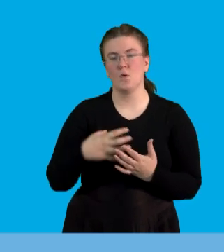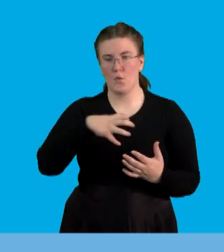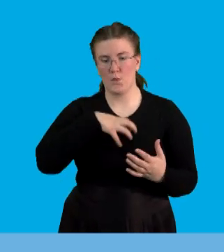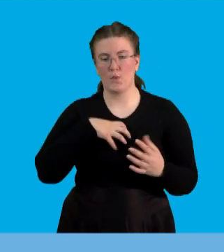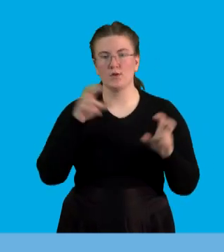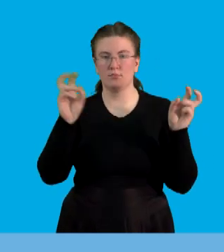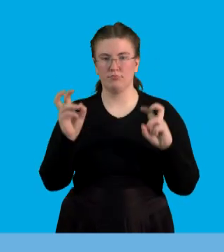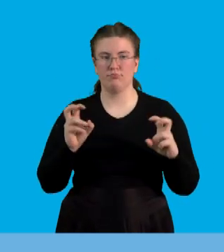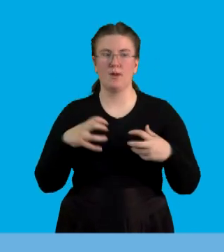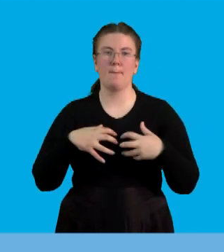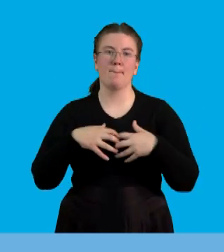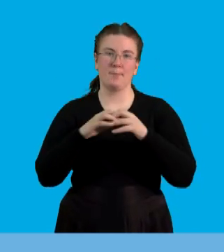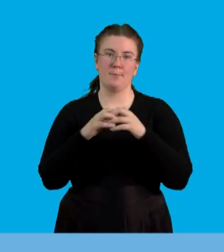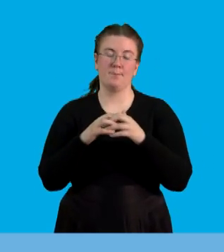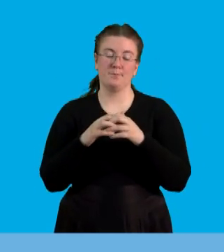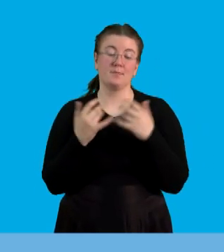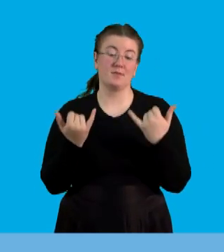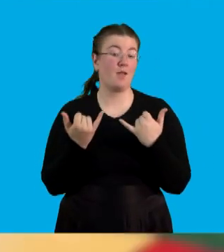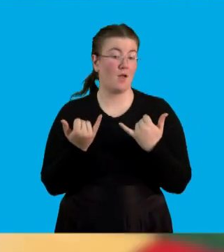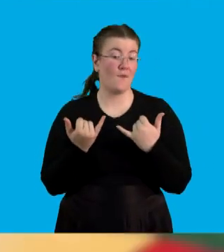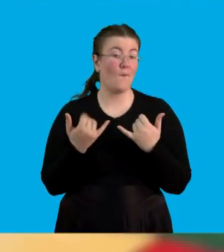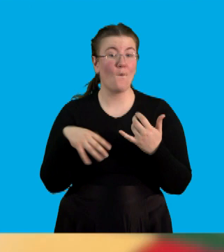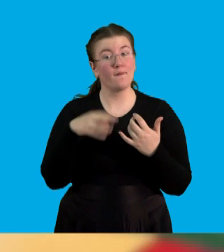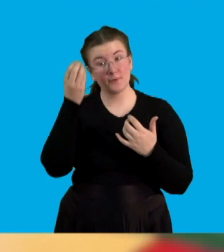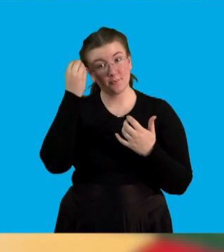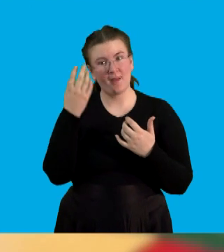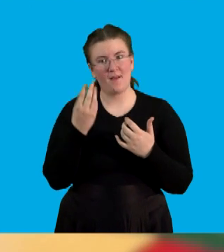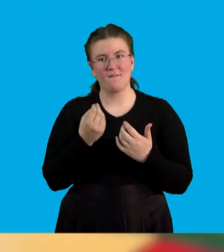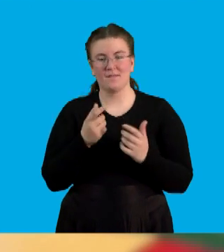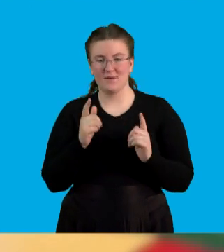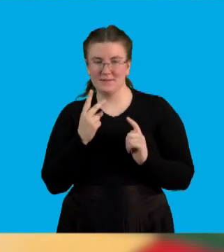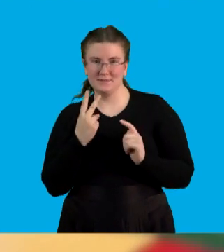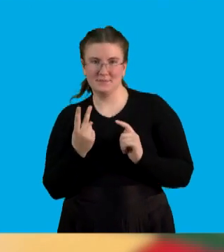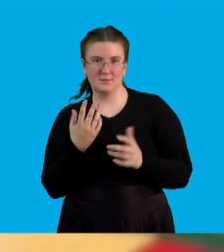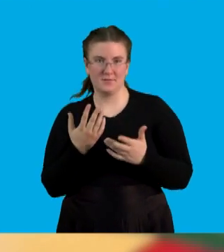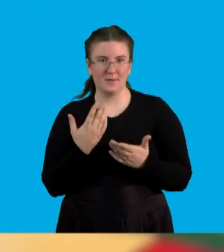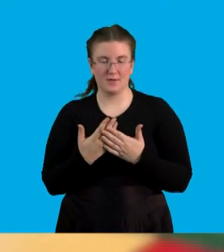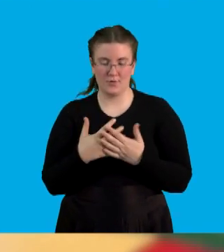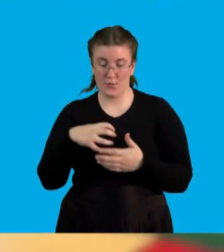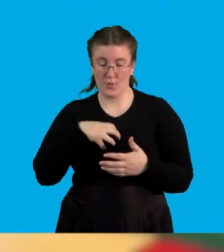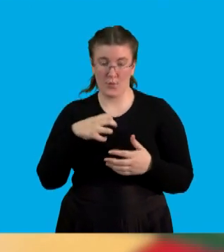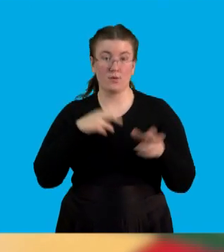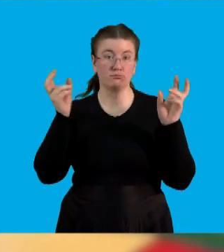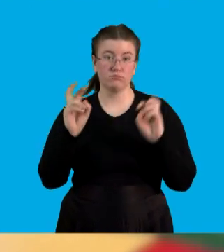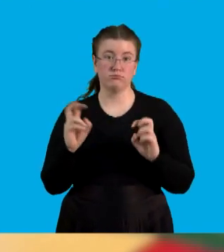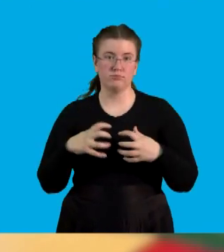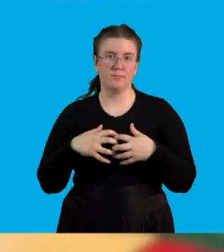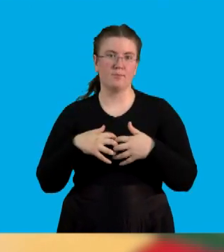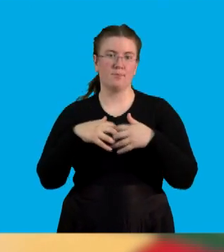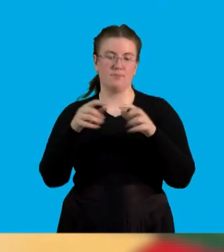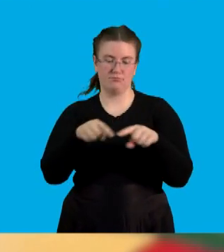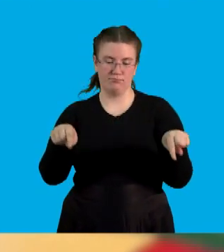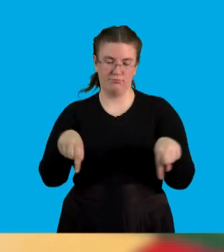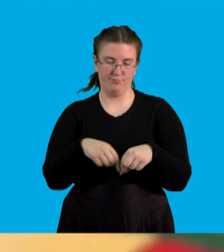can be able to build our own electrical circuit. So with this information and all these components, let's see if we can be able to build